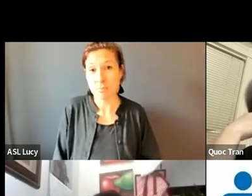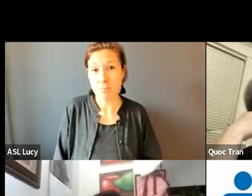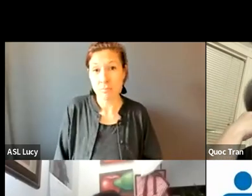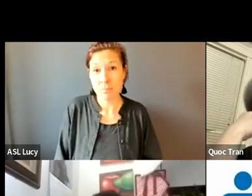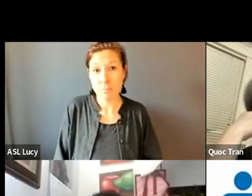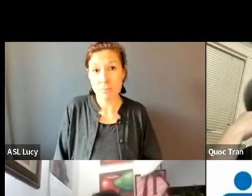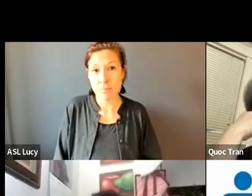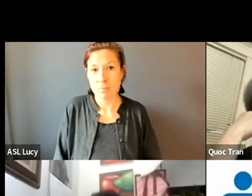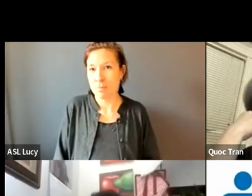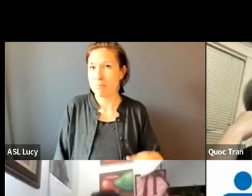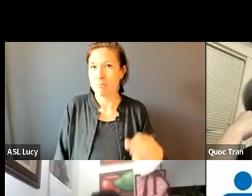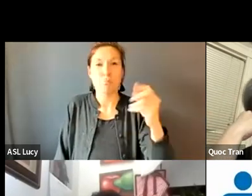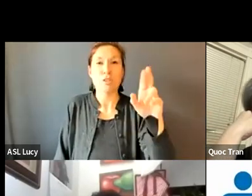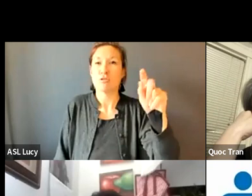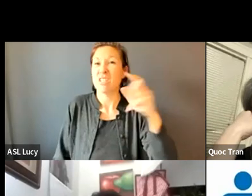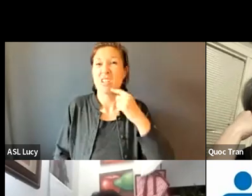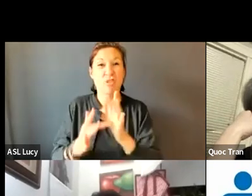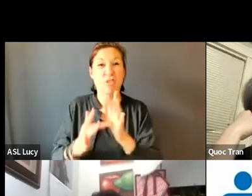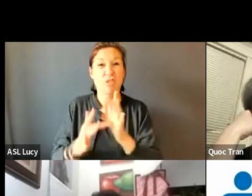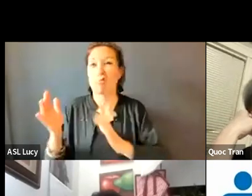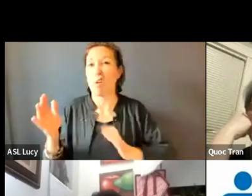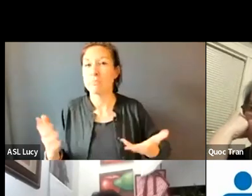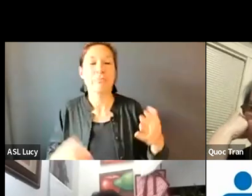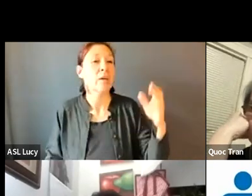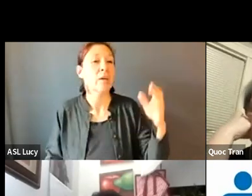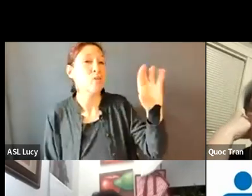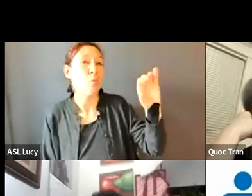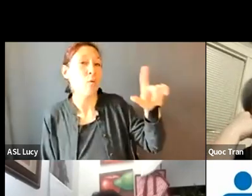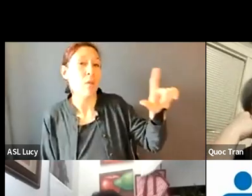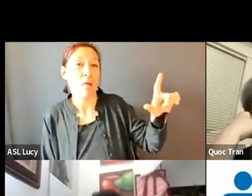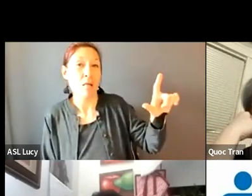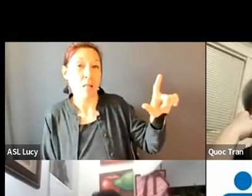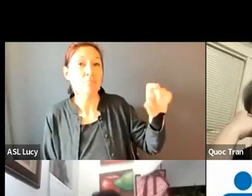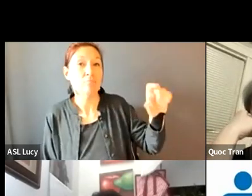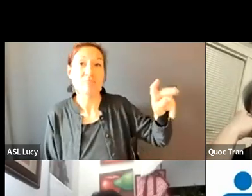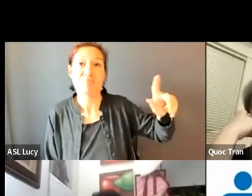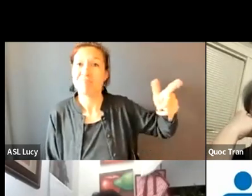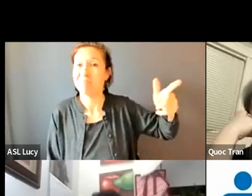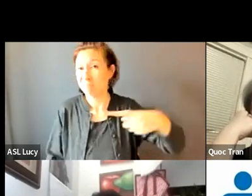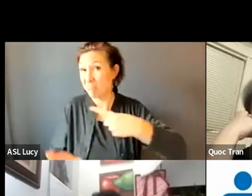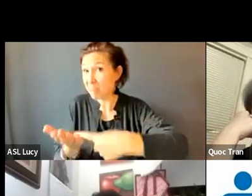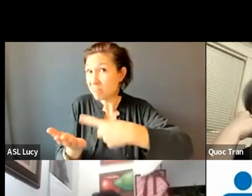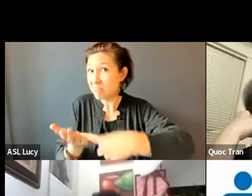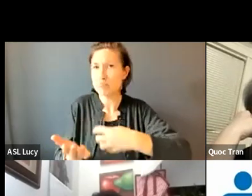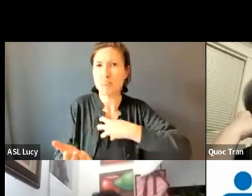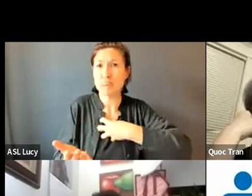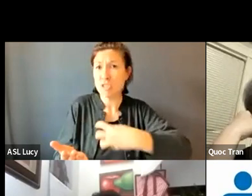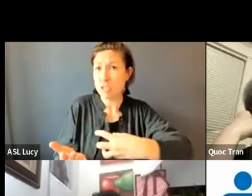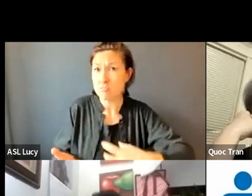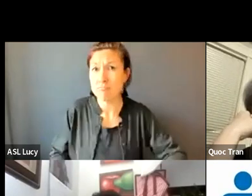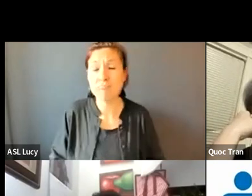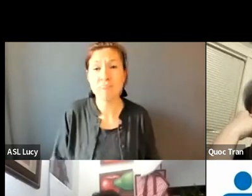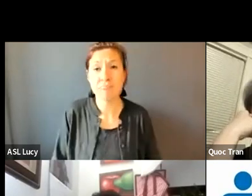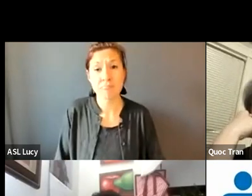Jesus second thank you is there any discussion or objection to the motion